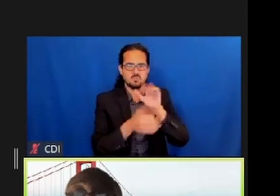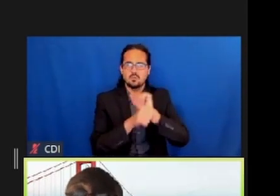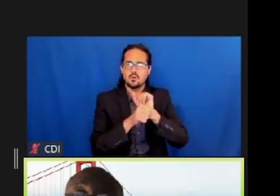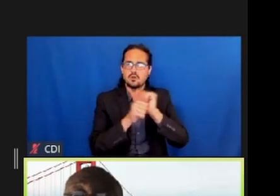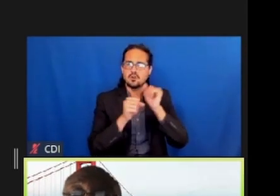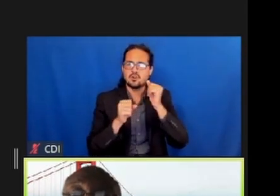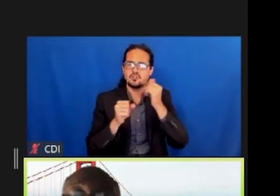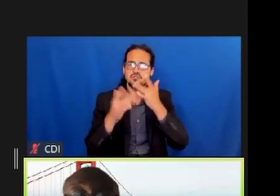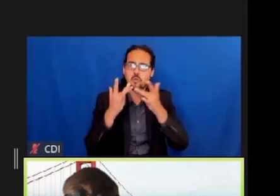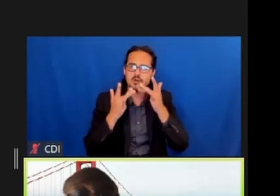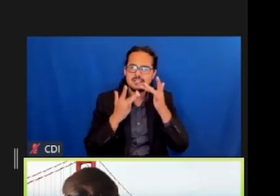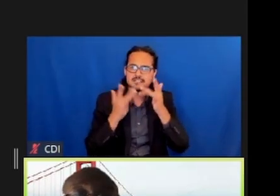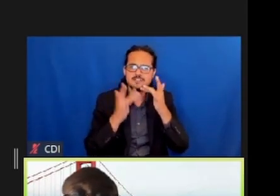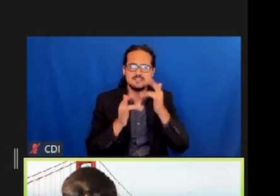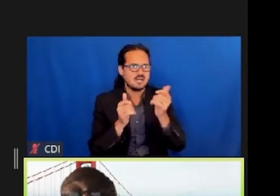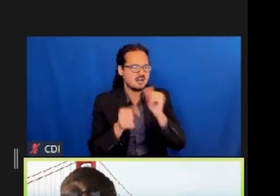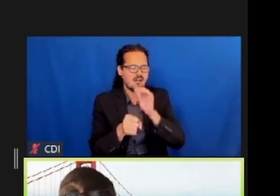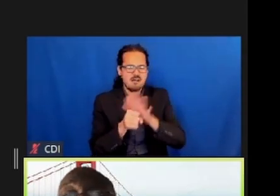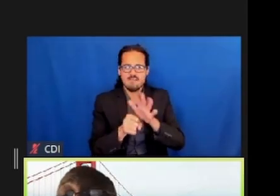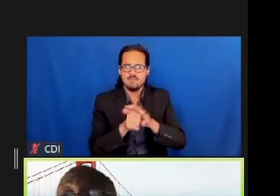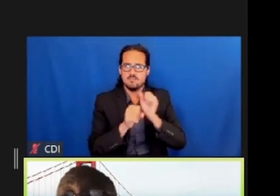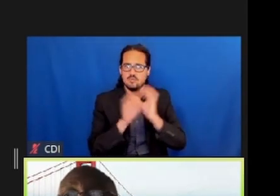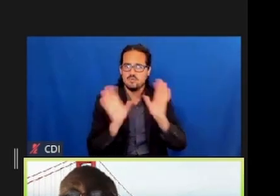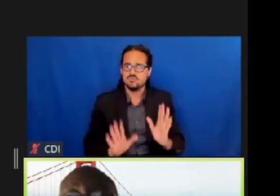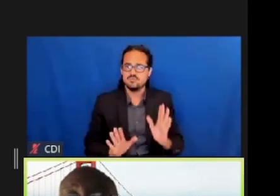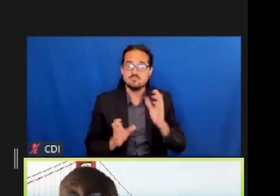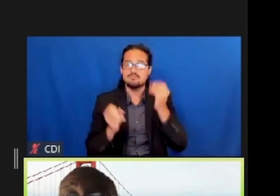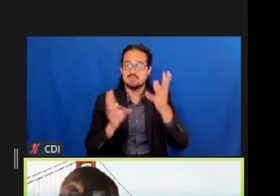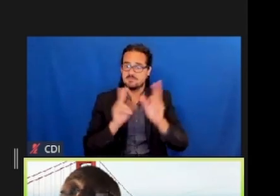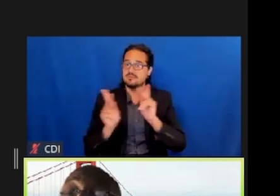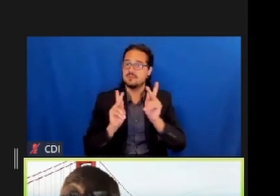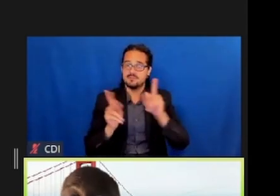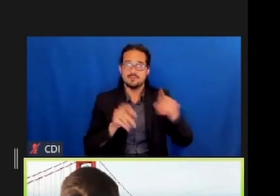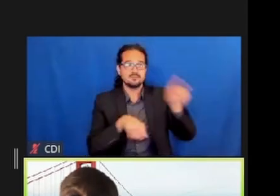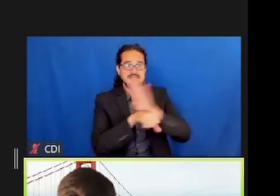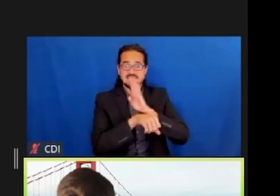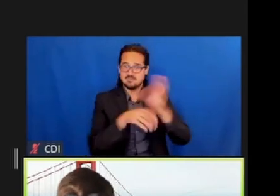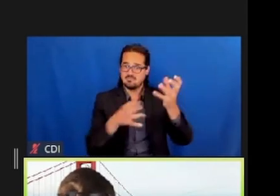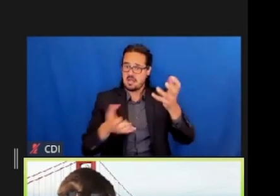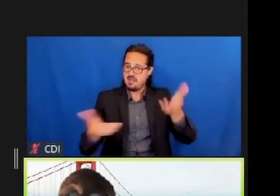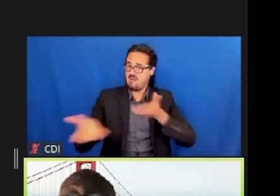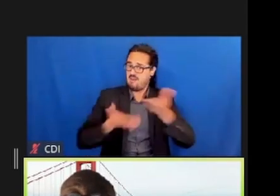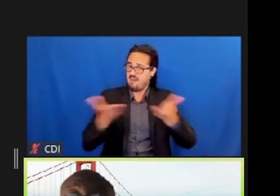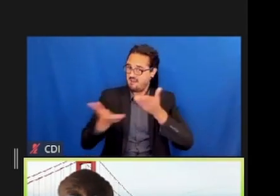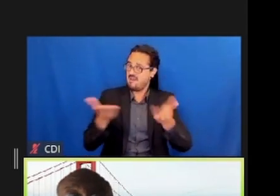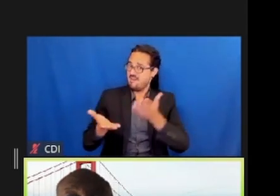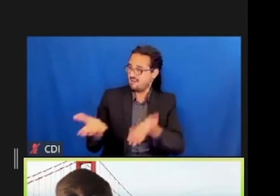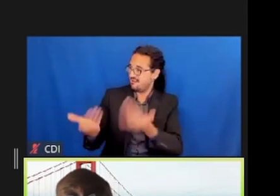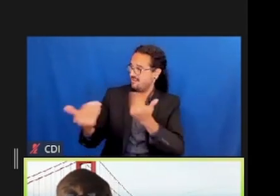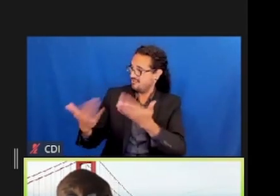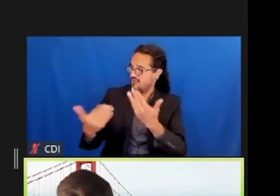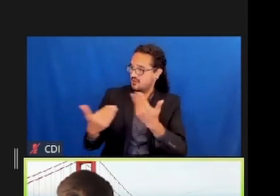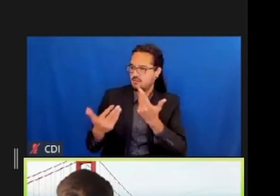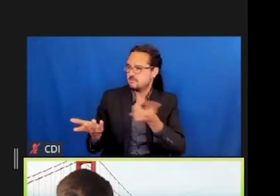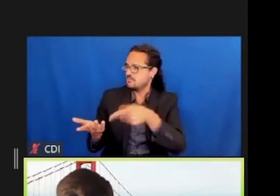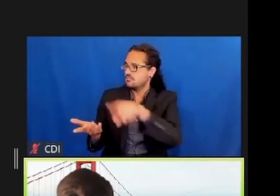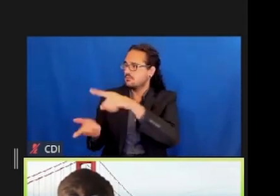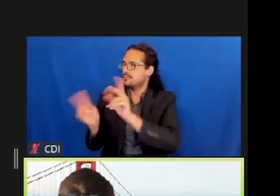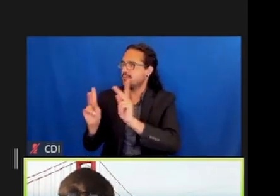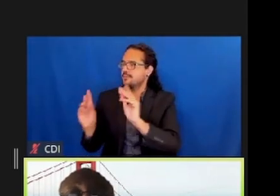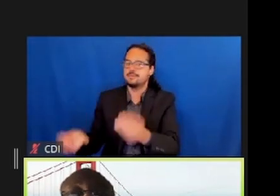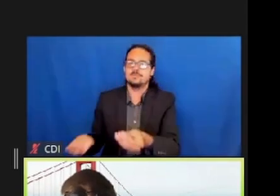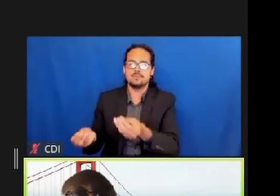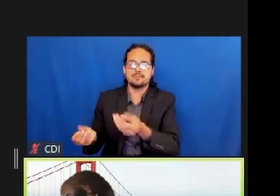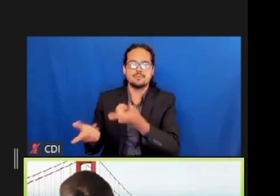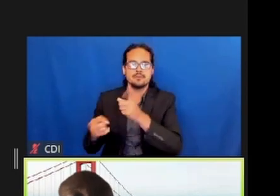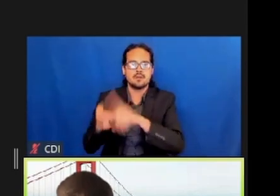are seeking to reopen to peak or even greater capacity, and they can't because they simply can't find workers. We